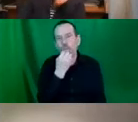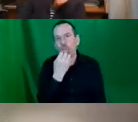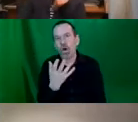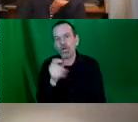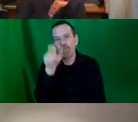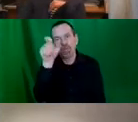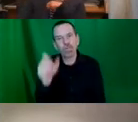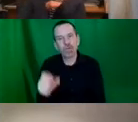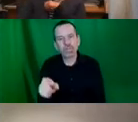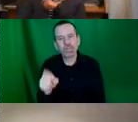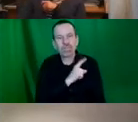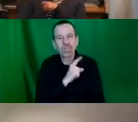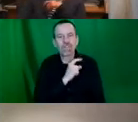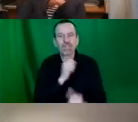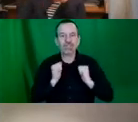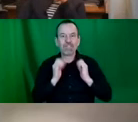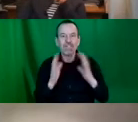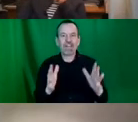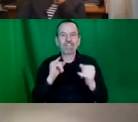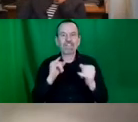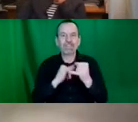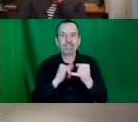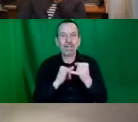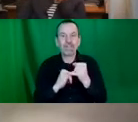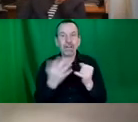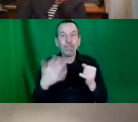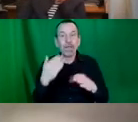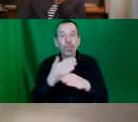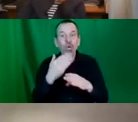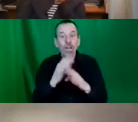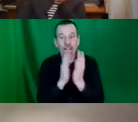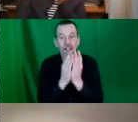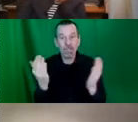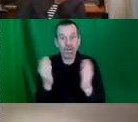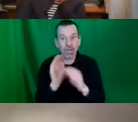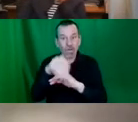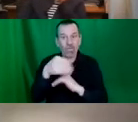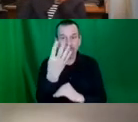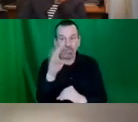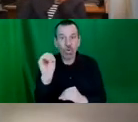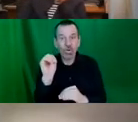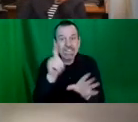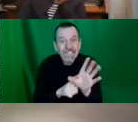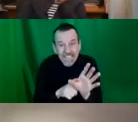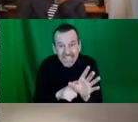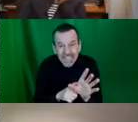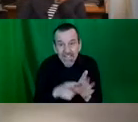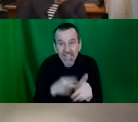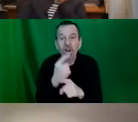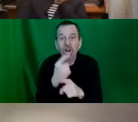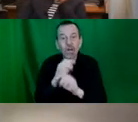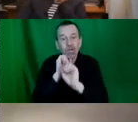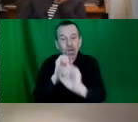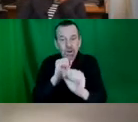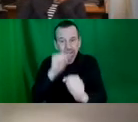to retire in September after being at the library for over 40 years, we talked about her experiences and the many changes she has seen over the years working for the